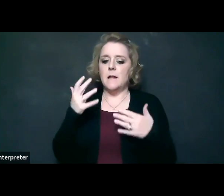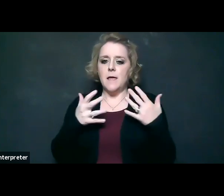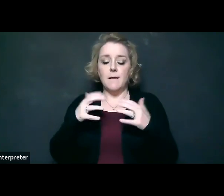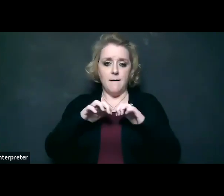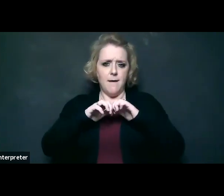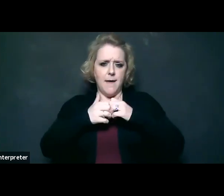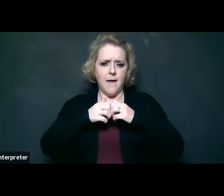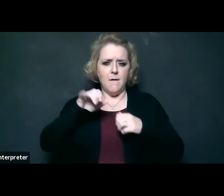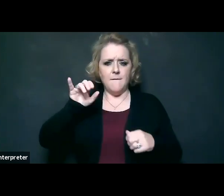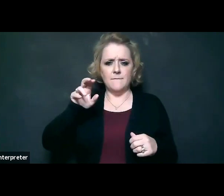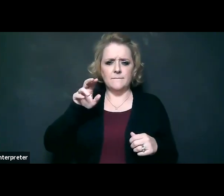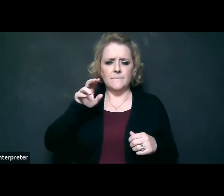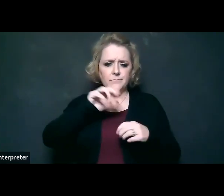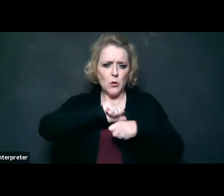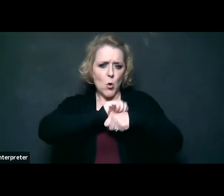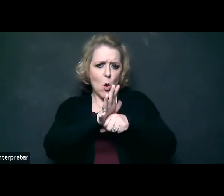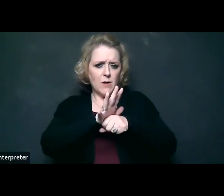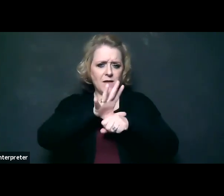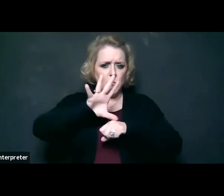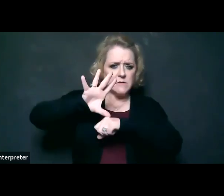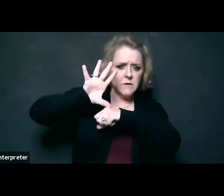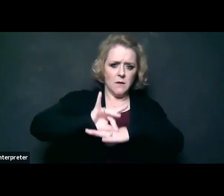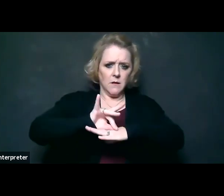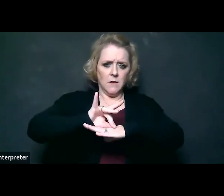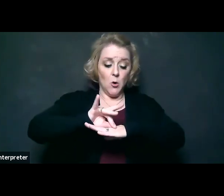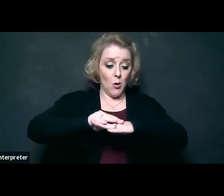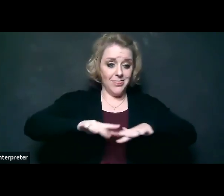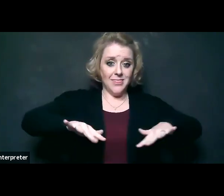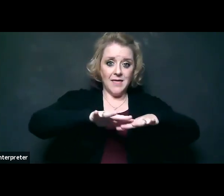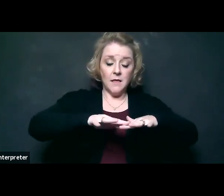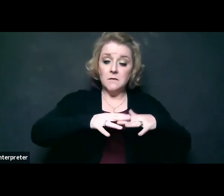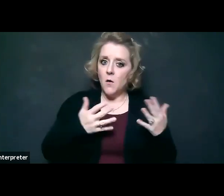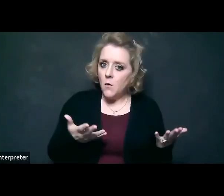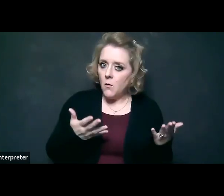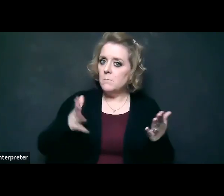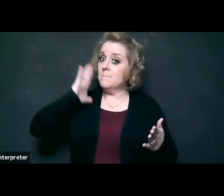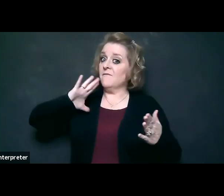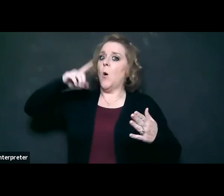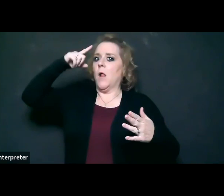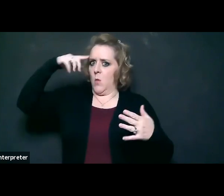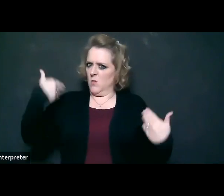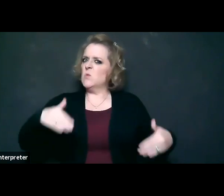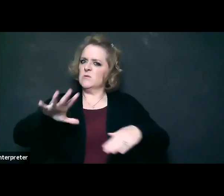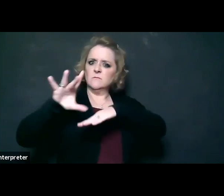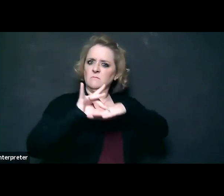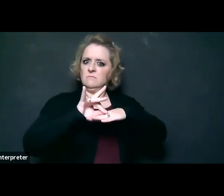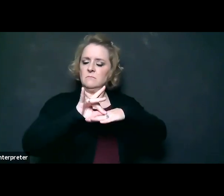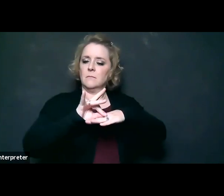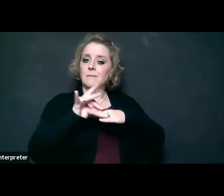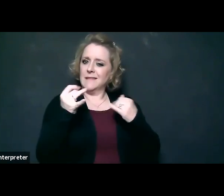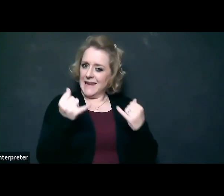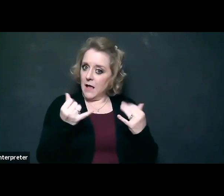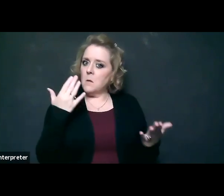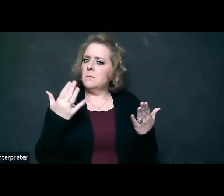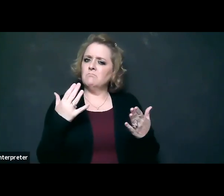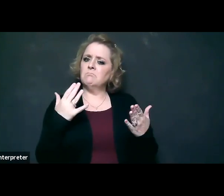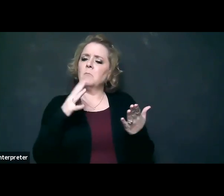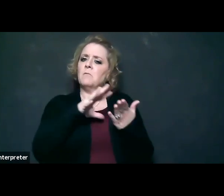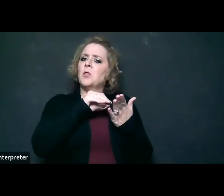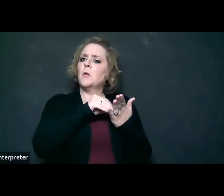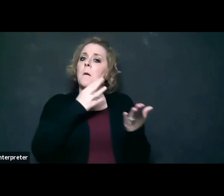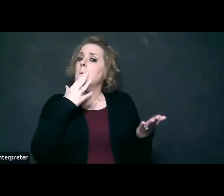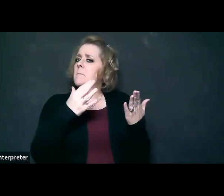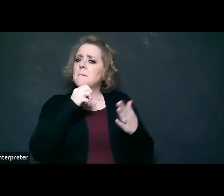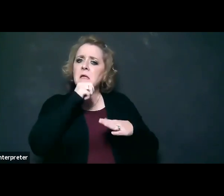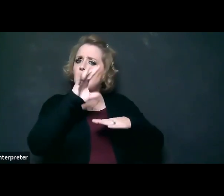virus survives on hard surfaces. It's maybe not quite as active there as we thought it was,